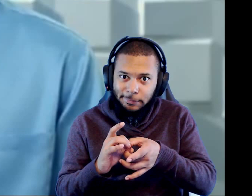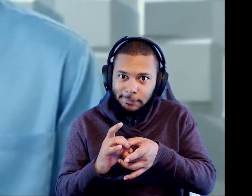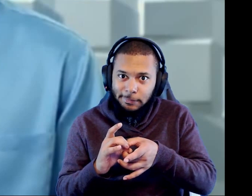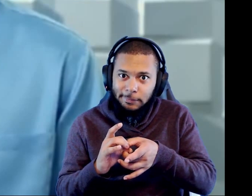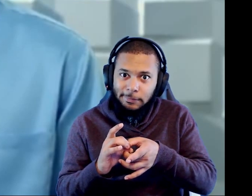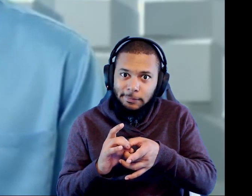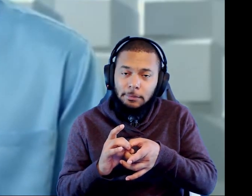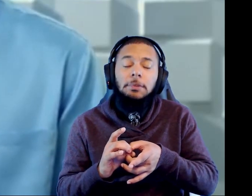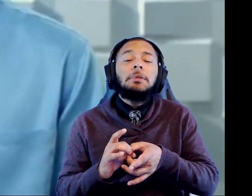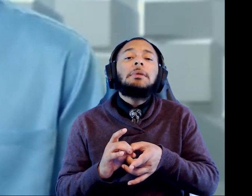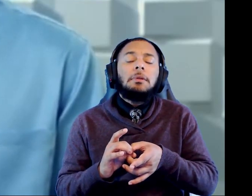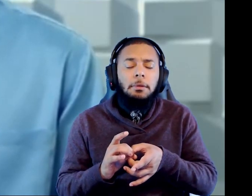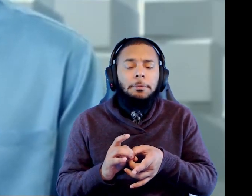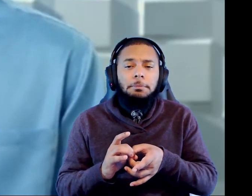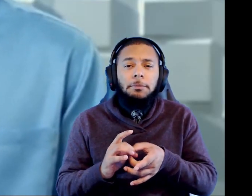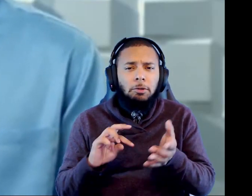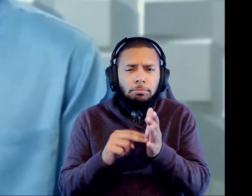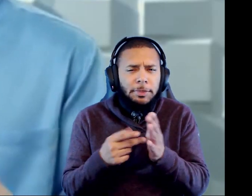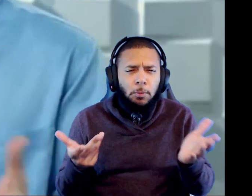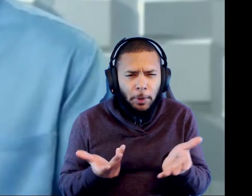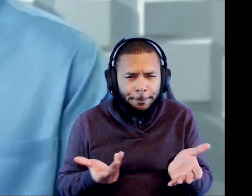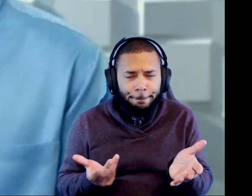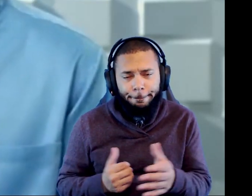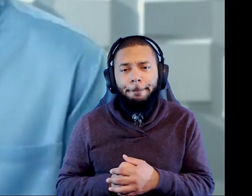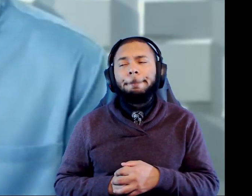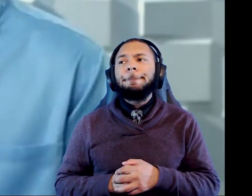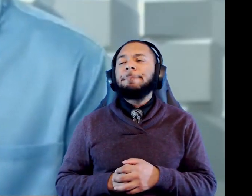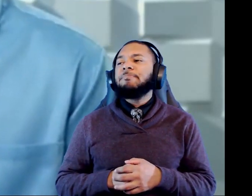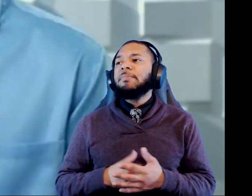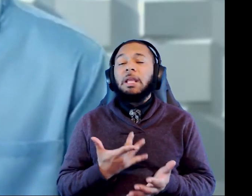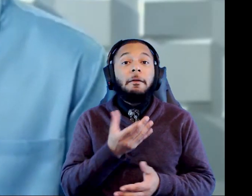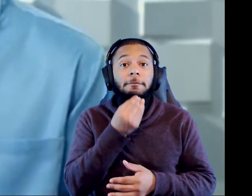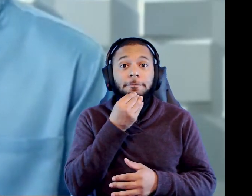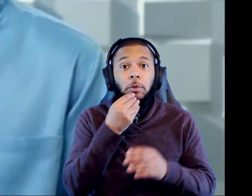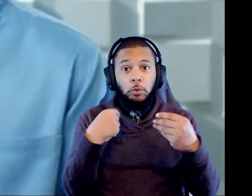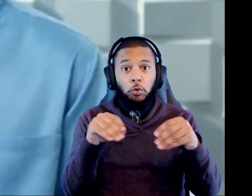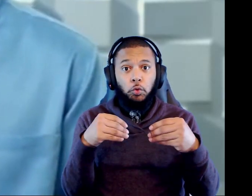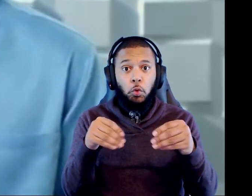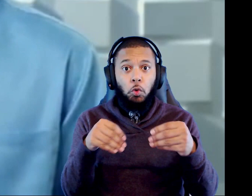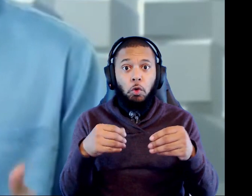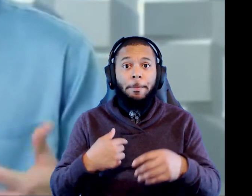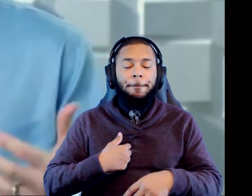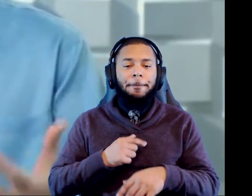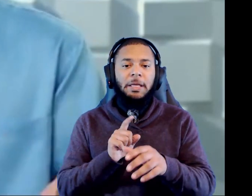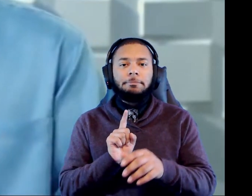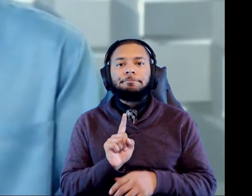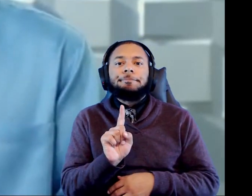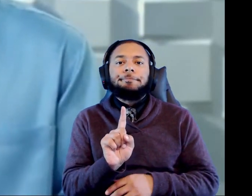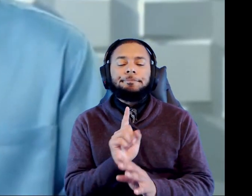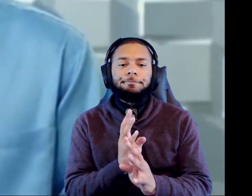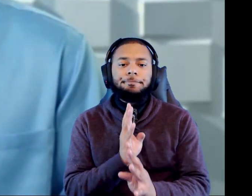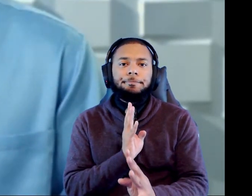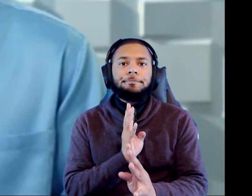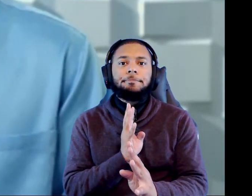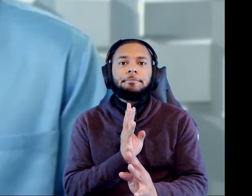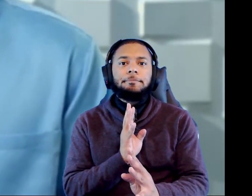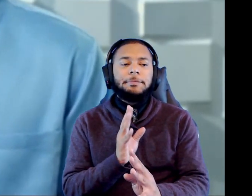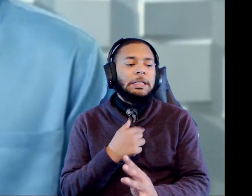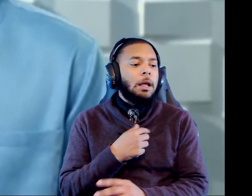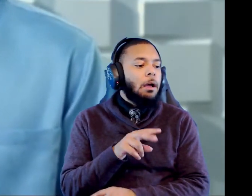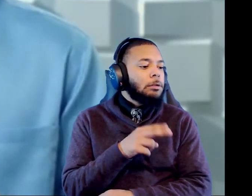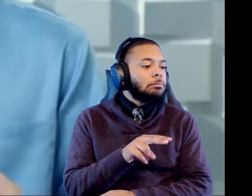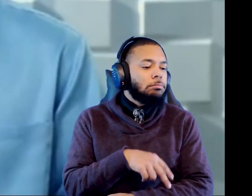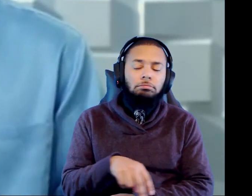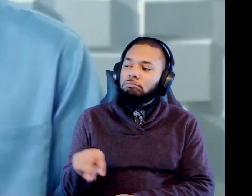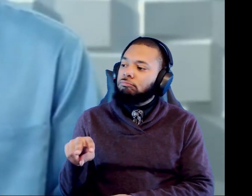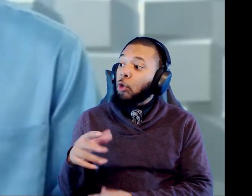other words, if I decide I'm at the checkout of a store, a grocery store, and I decide I want a candy bar,